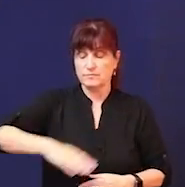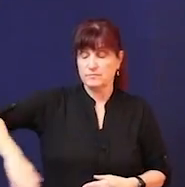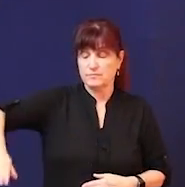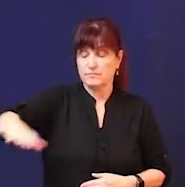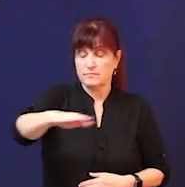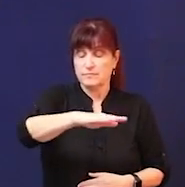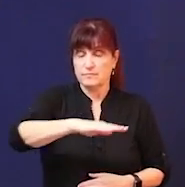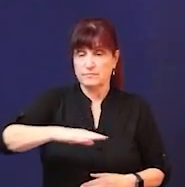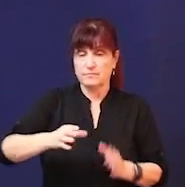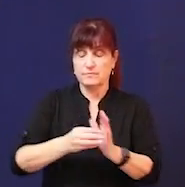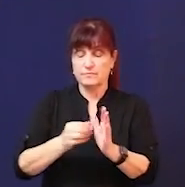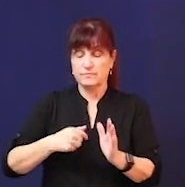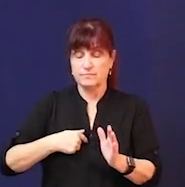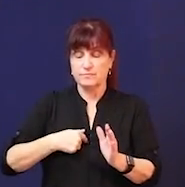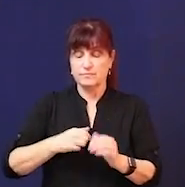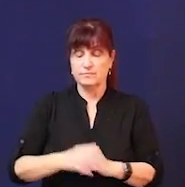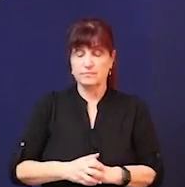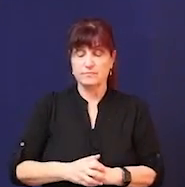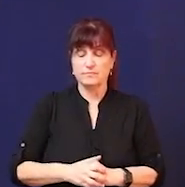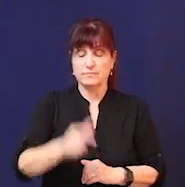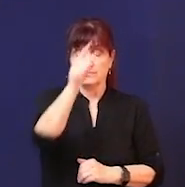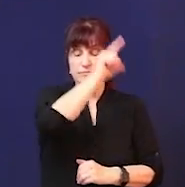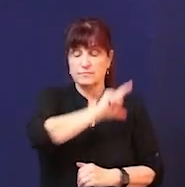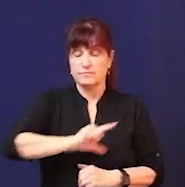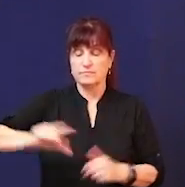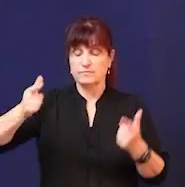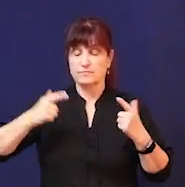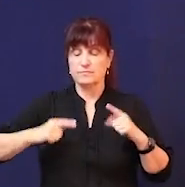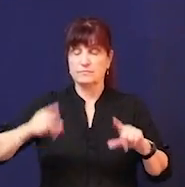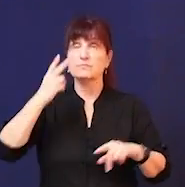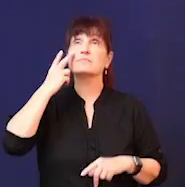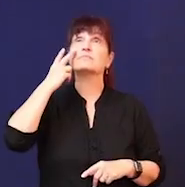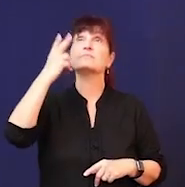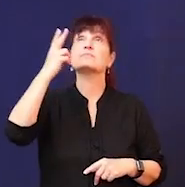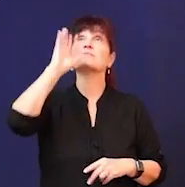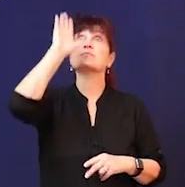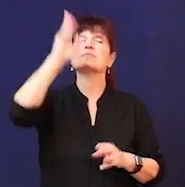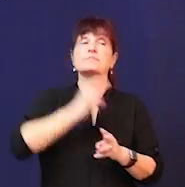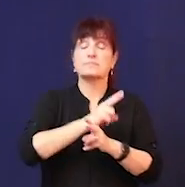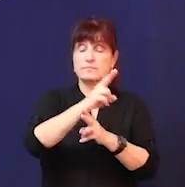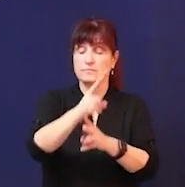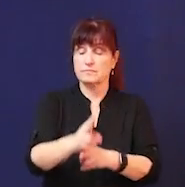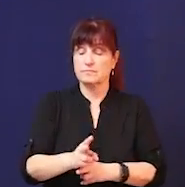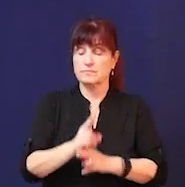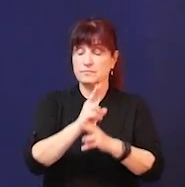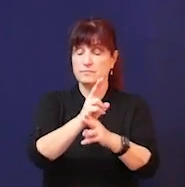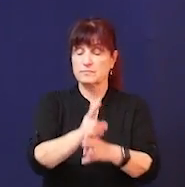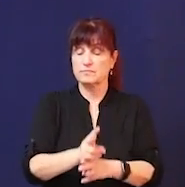in our land. Lord, let us see your